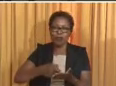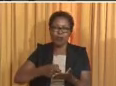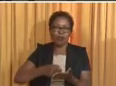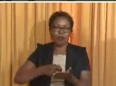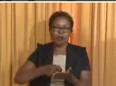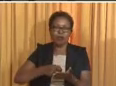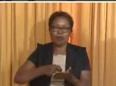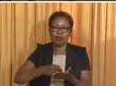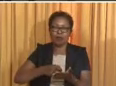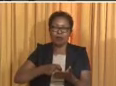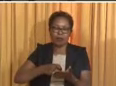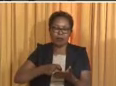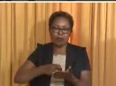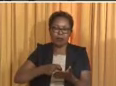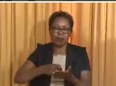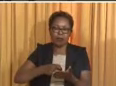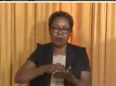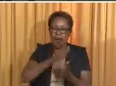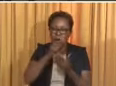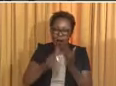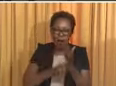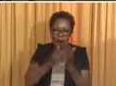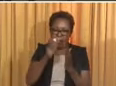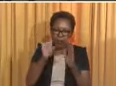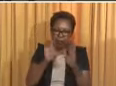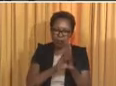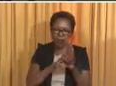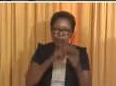16 of the